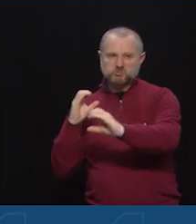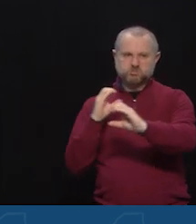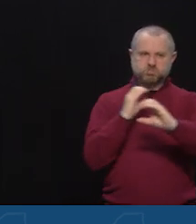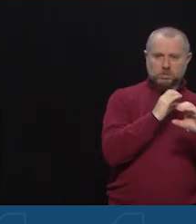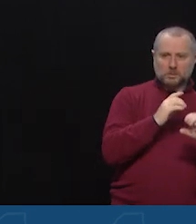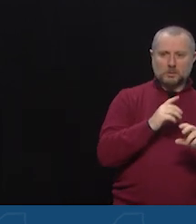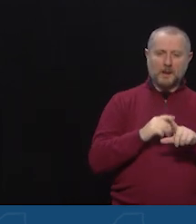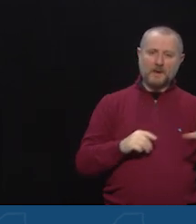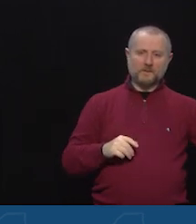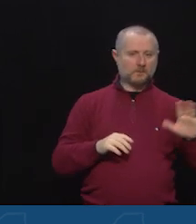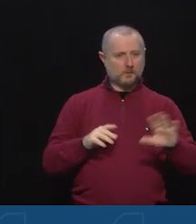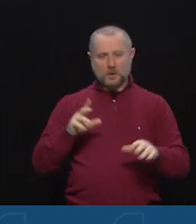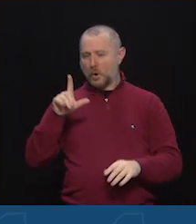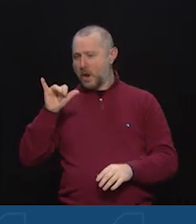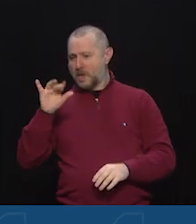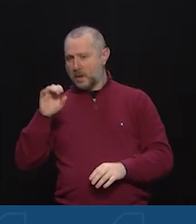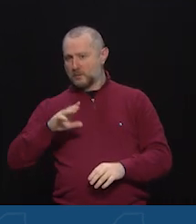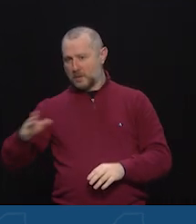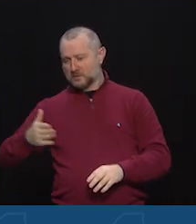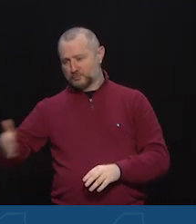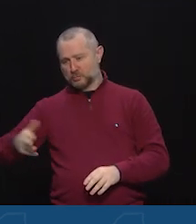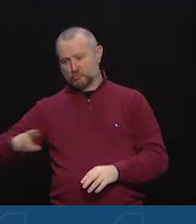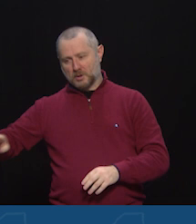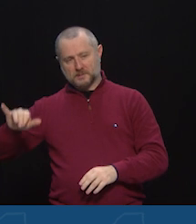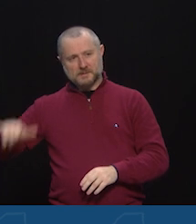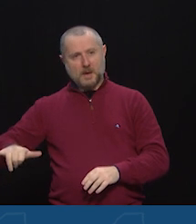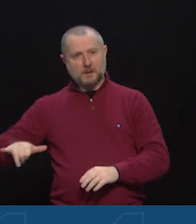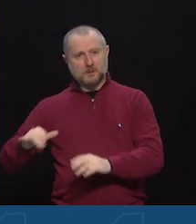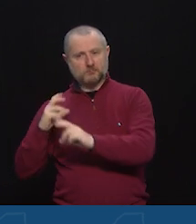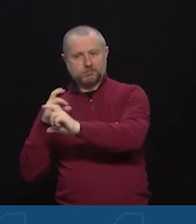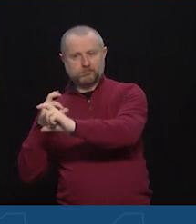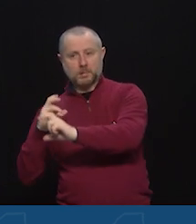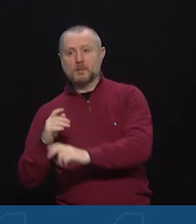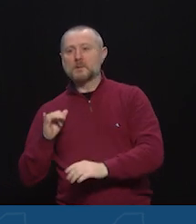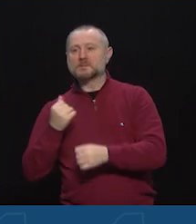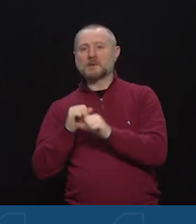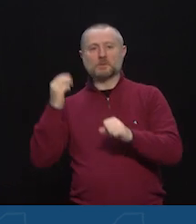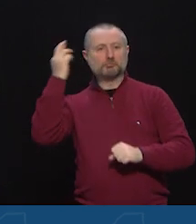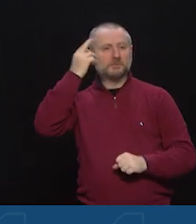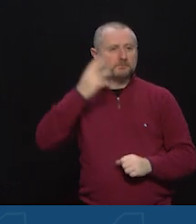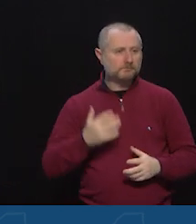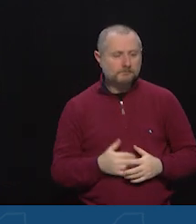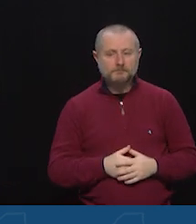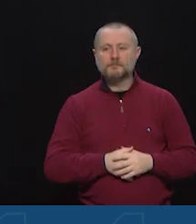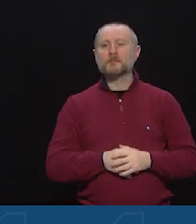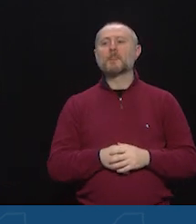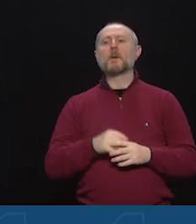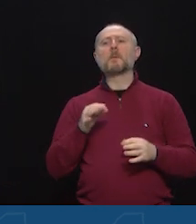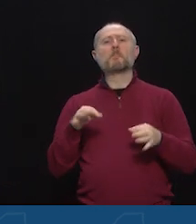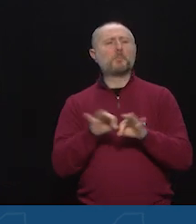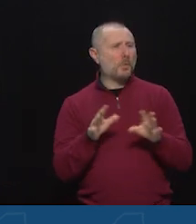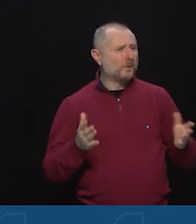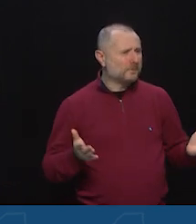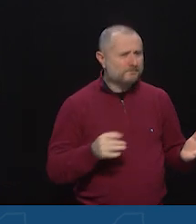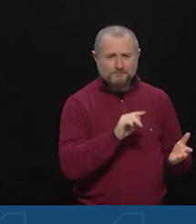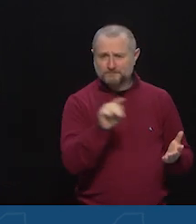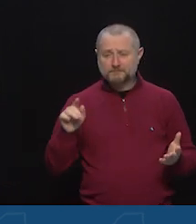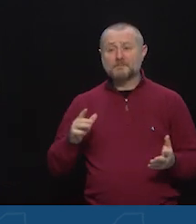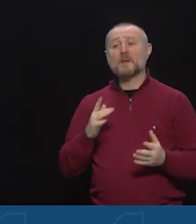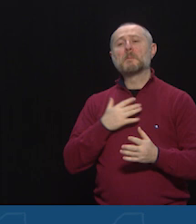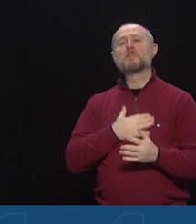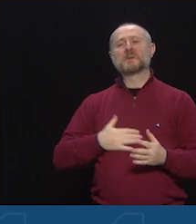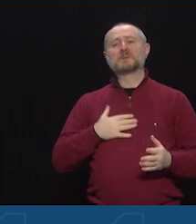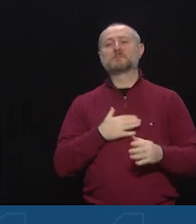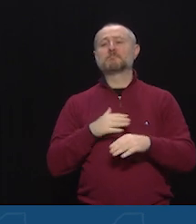LIE. We do this for safety reasons. It's really important. So please abide by the